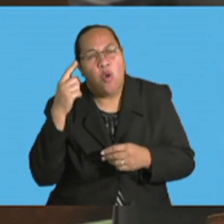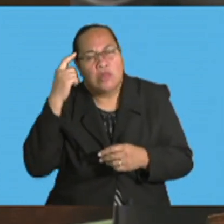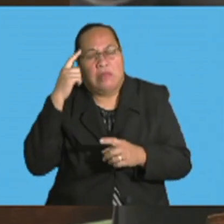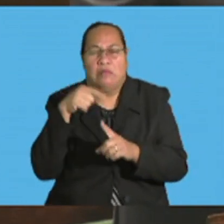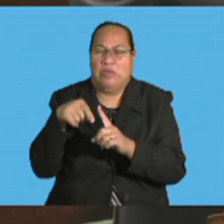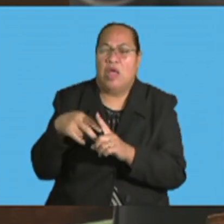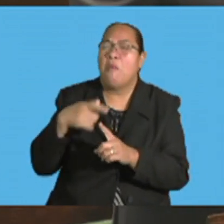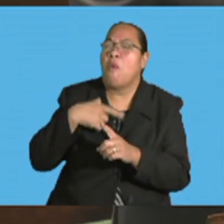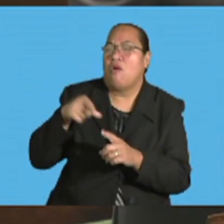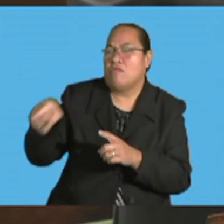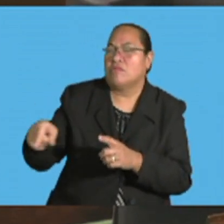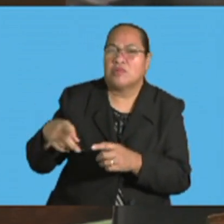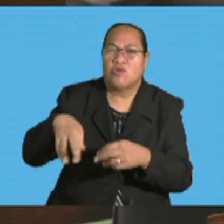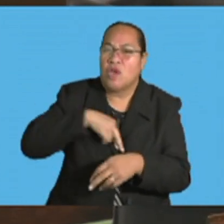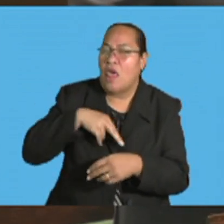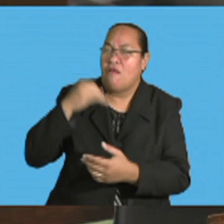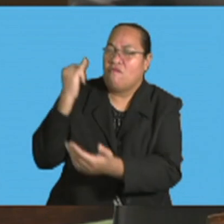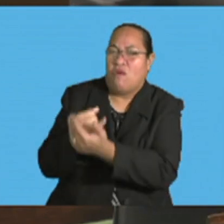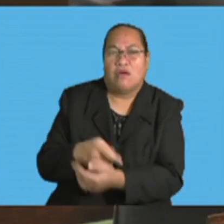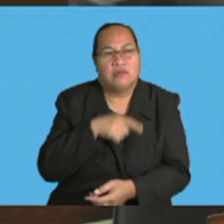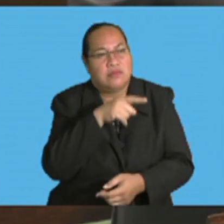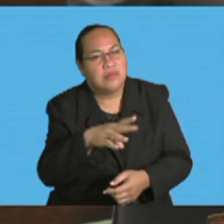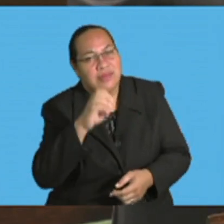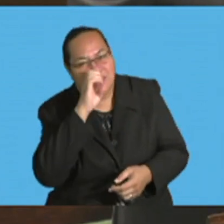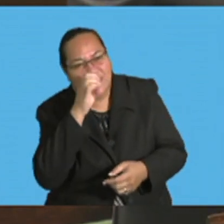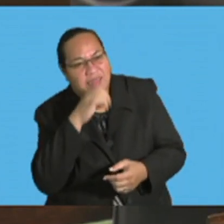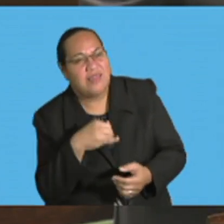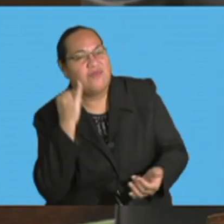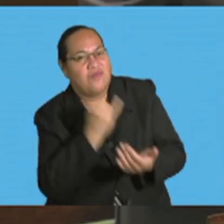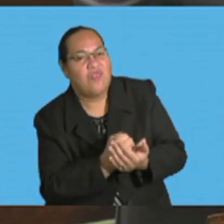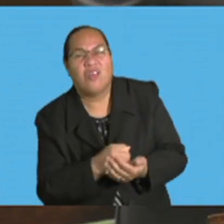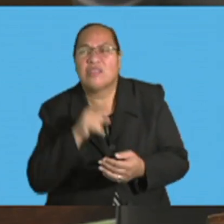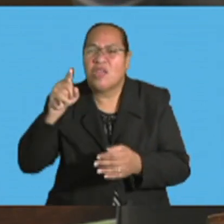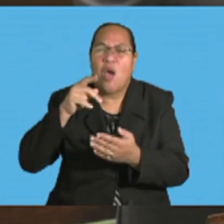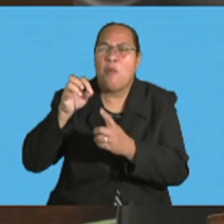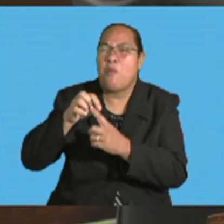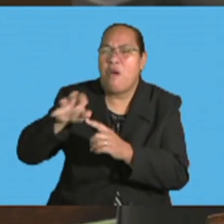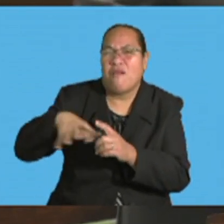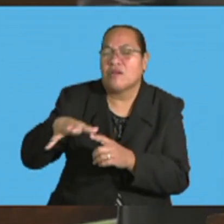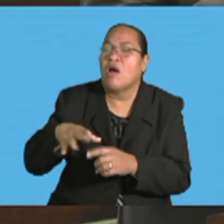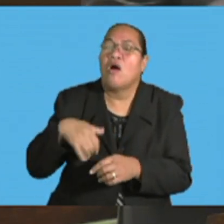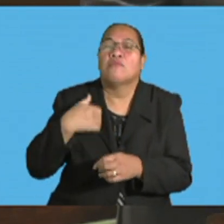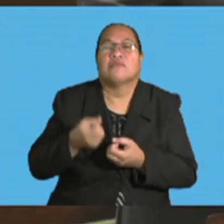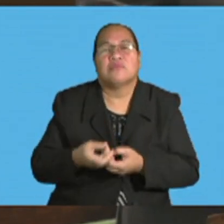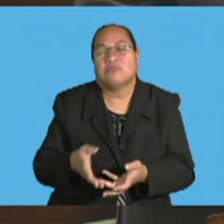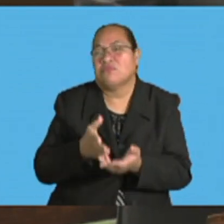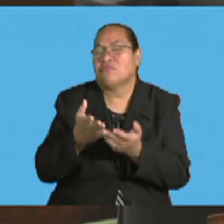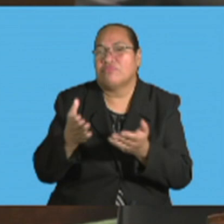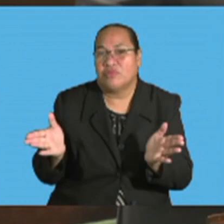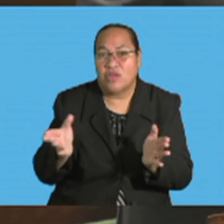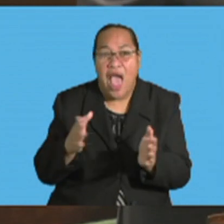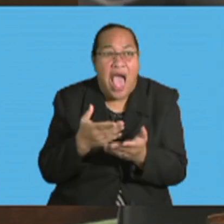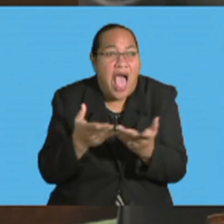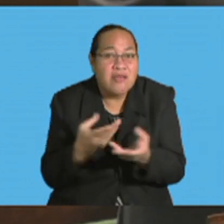as religious issues, or as issues relating to different provinces is a minute wasted. And when it comes to